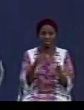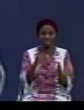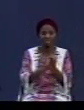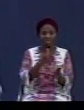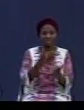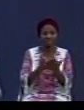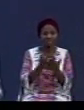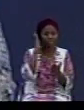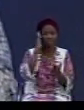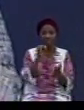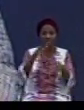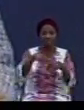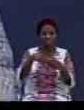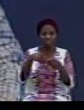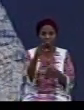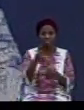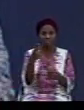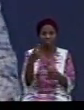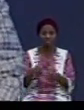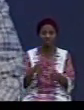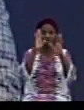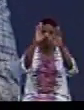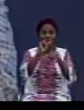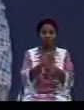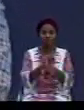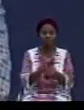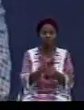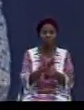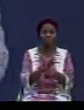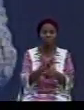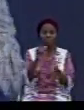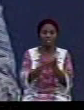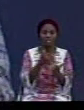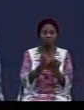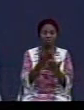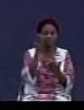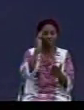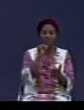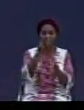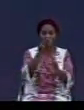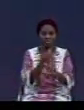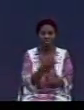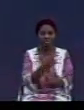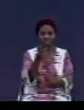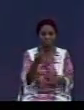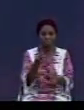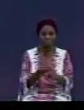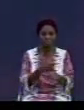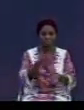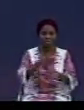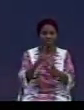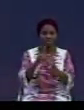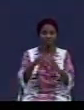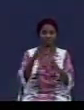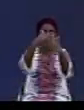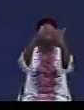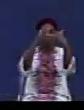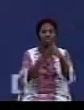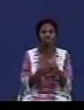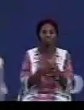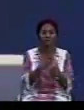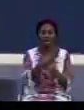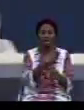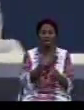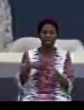miracle. That money will not take you from earth to heaven. And so Peter said, I'm not going to play the